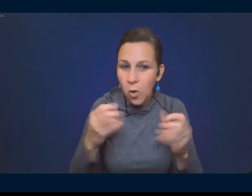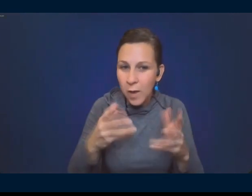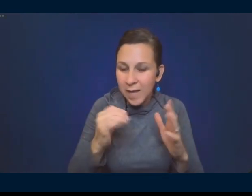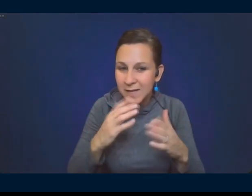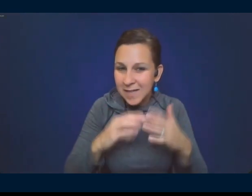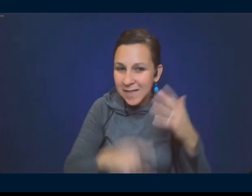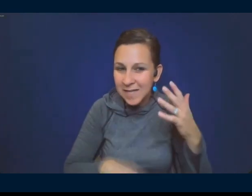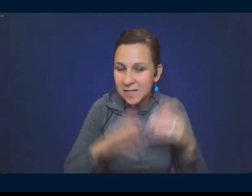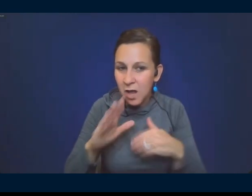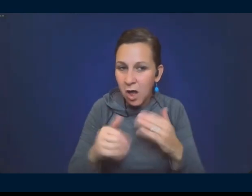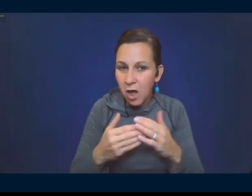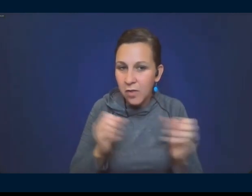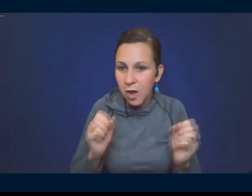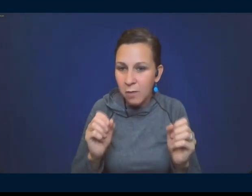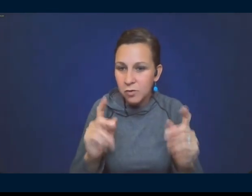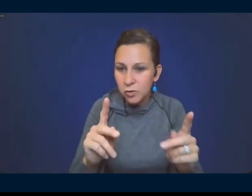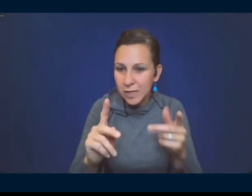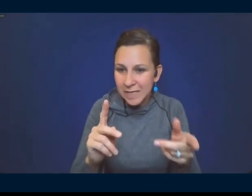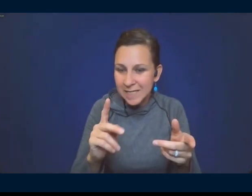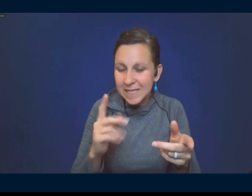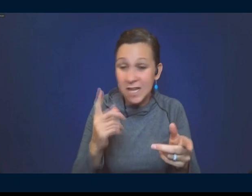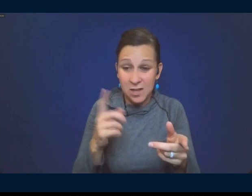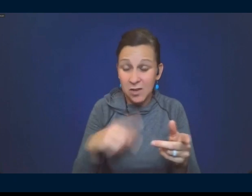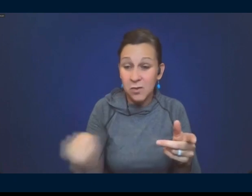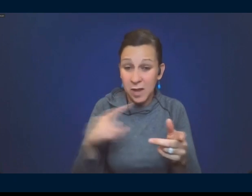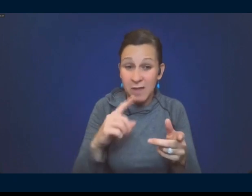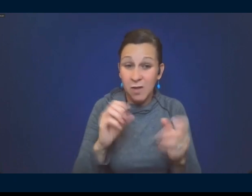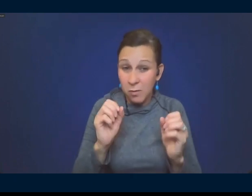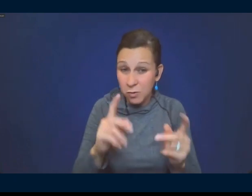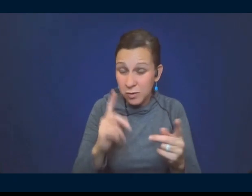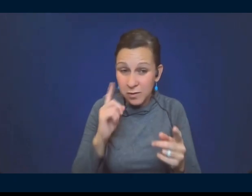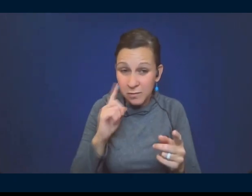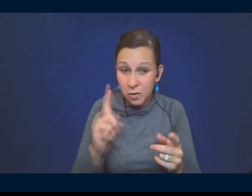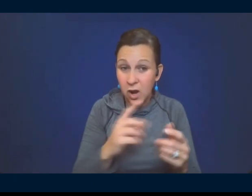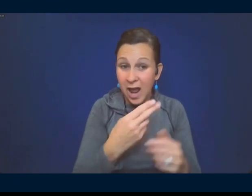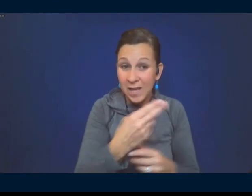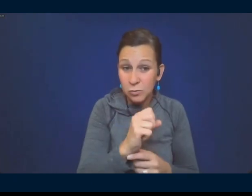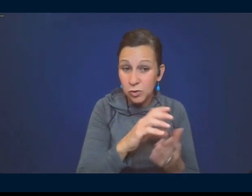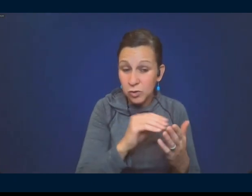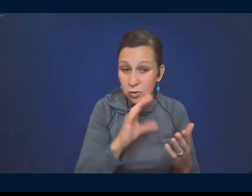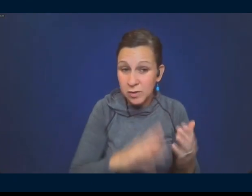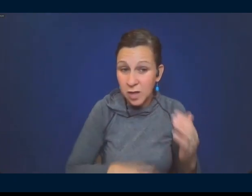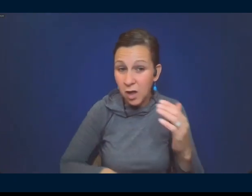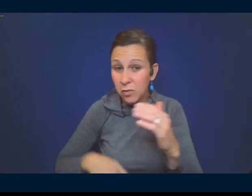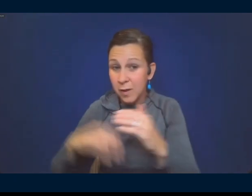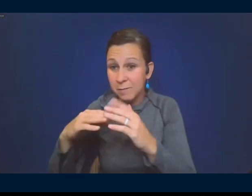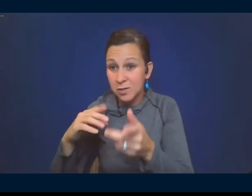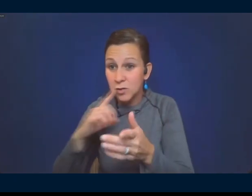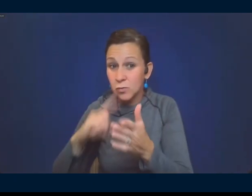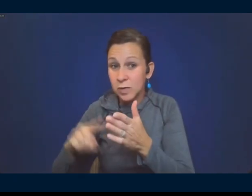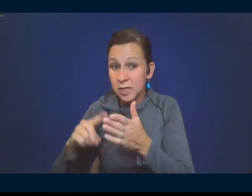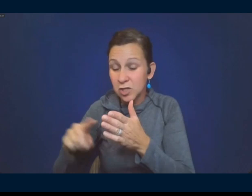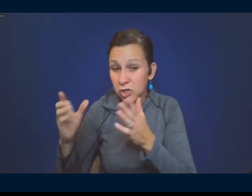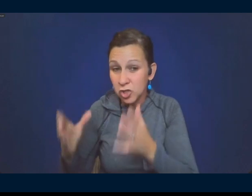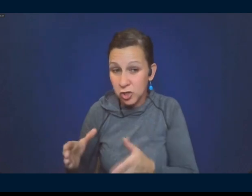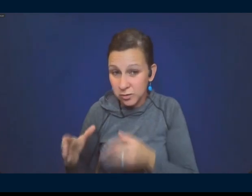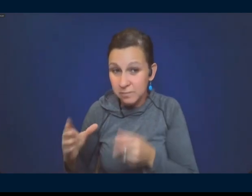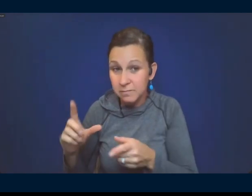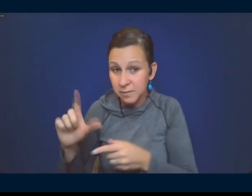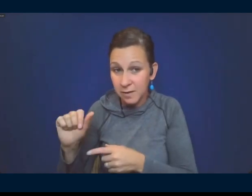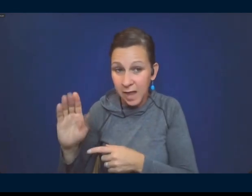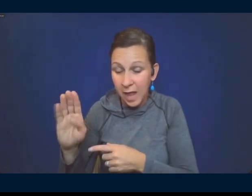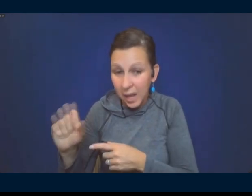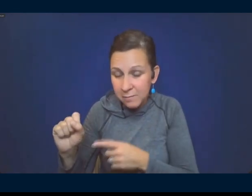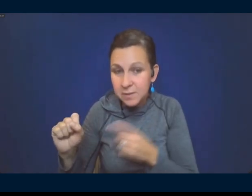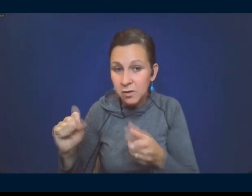opportunities at NSF. I mean, we have opportunities for high school students all the way to researchers at labs. So I would suggest